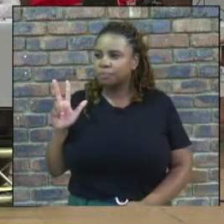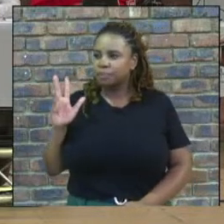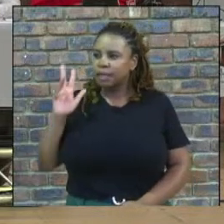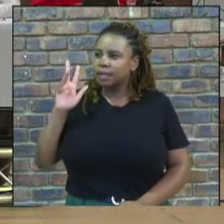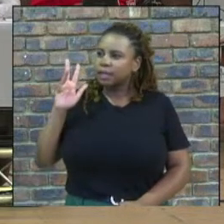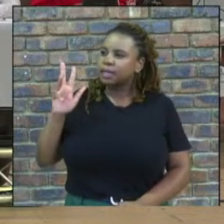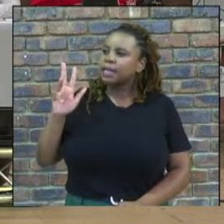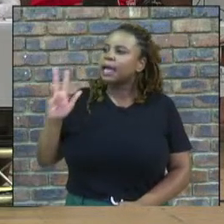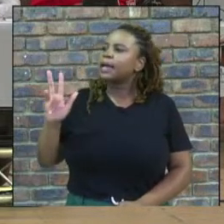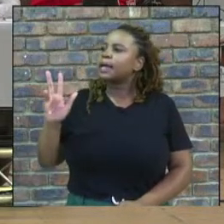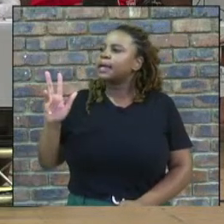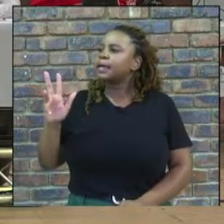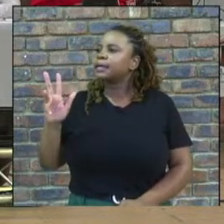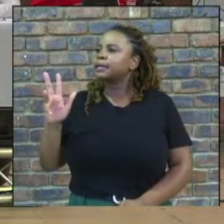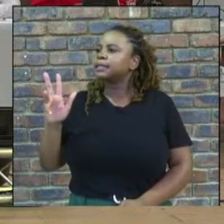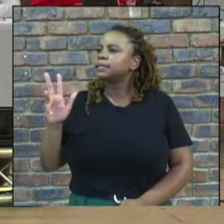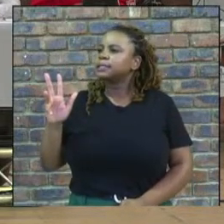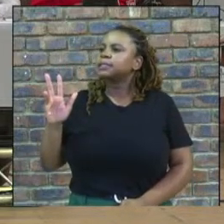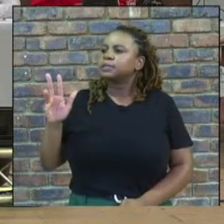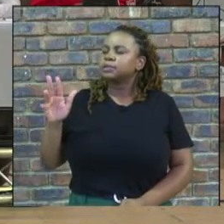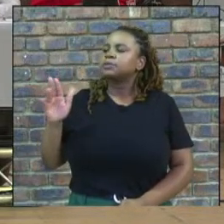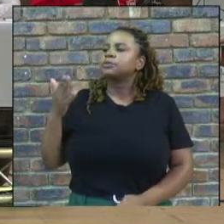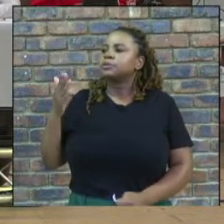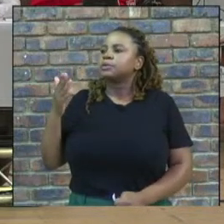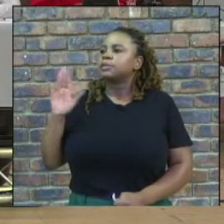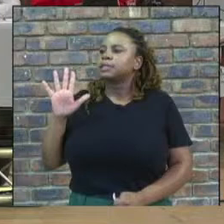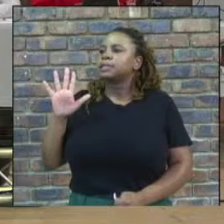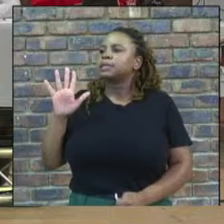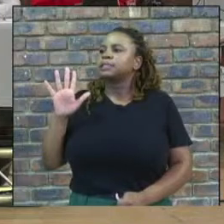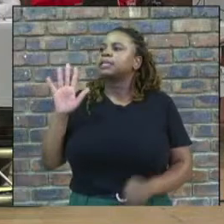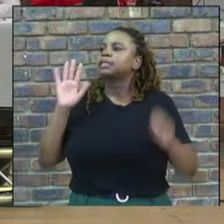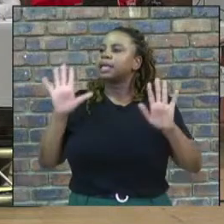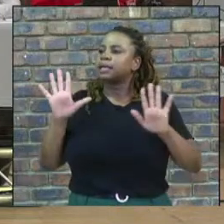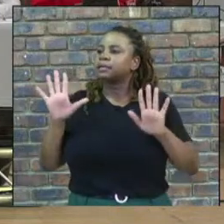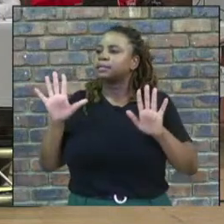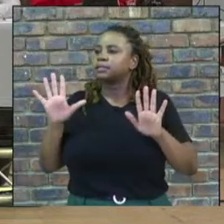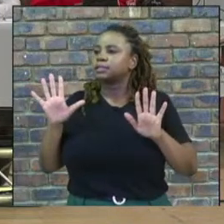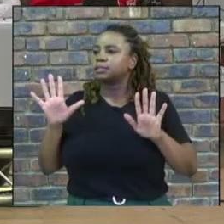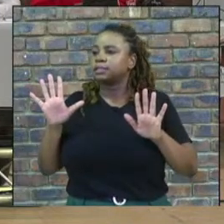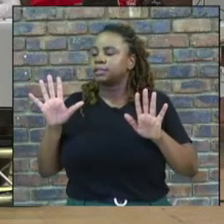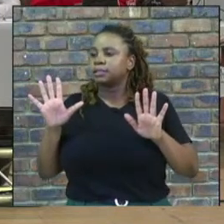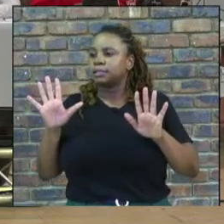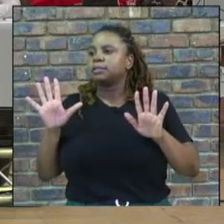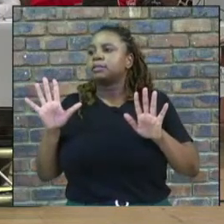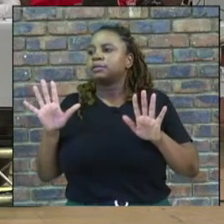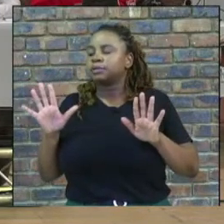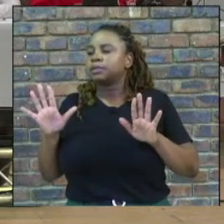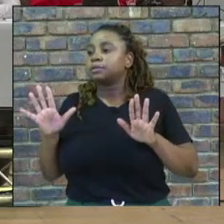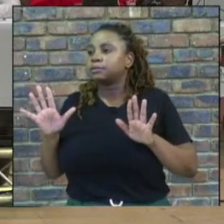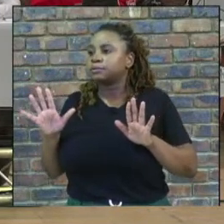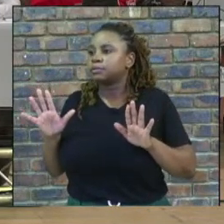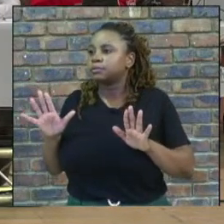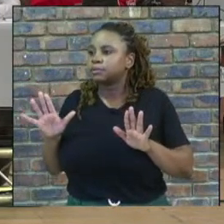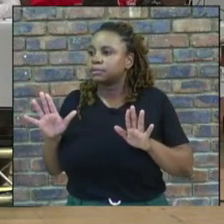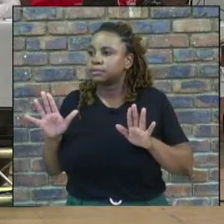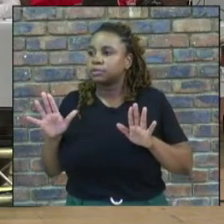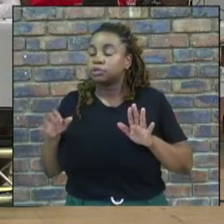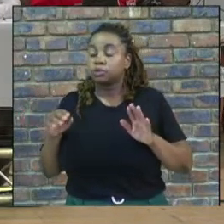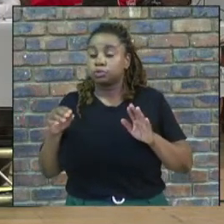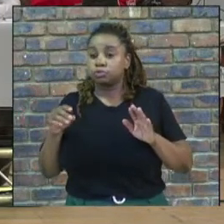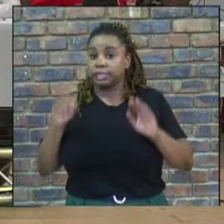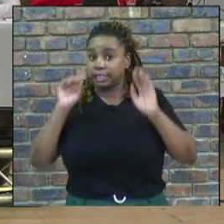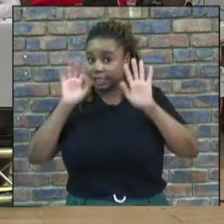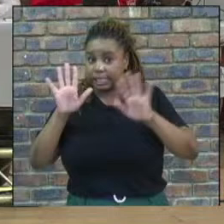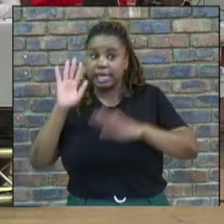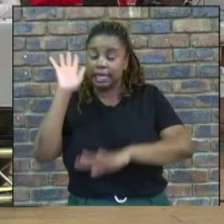9, my brother. Lise go class. 10. I get let's wear 10 hands. I get 10 hands.